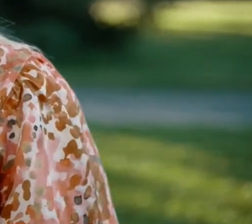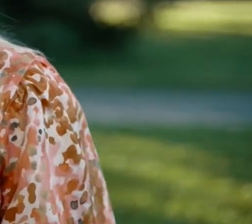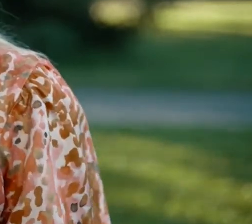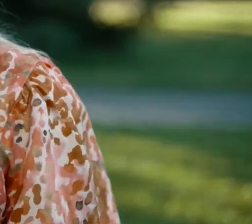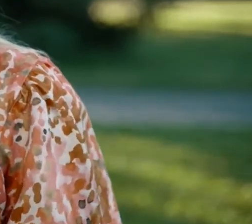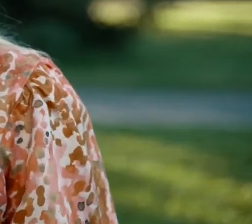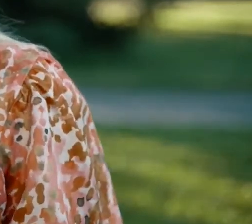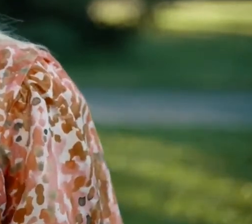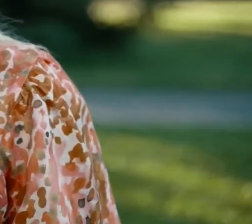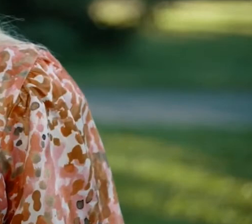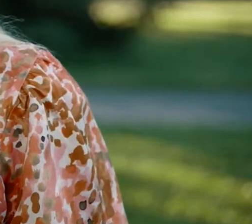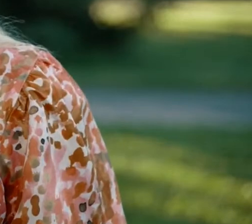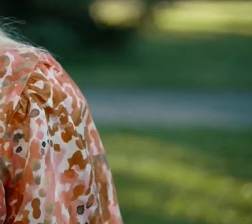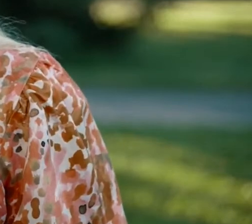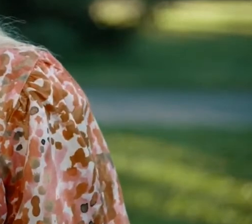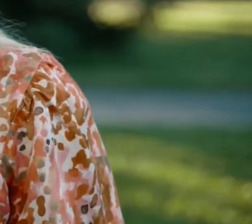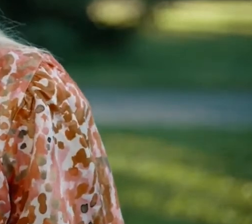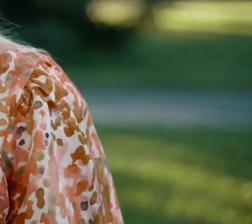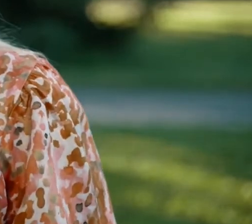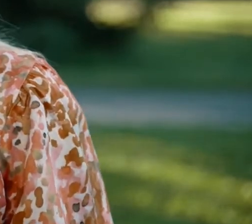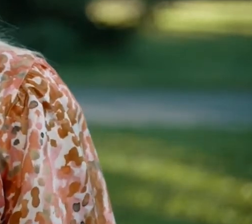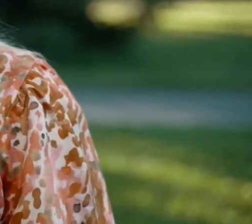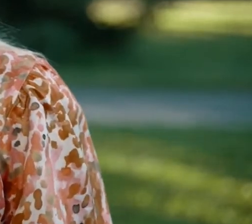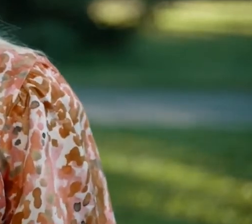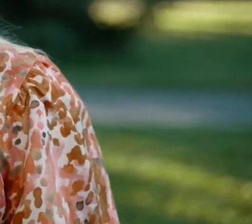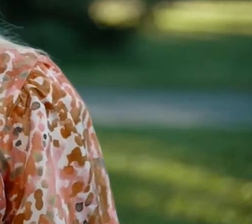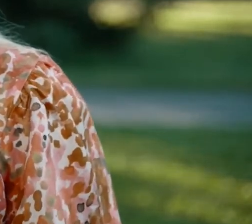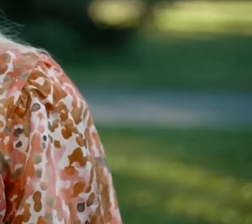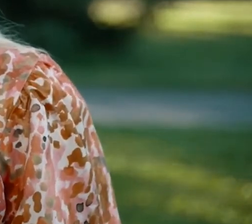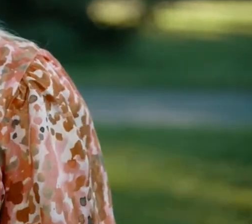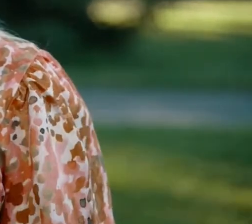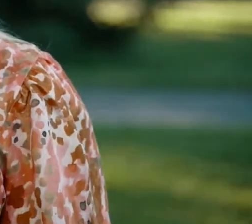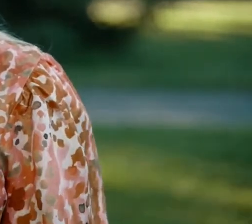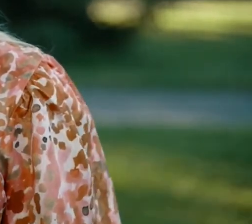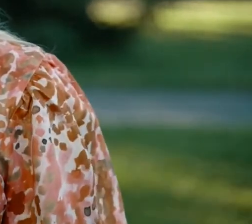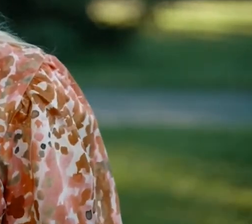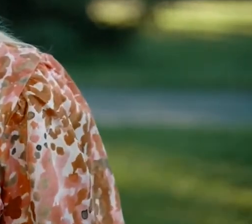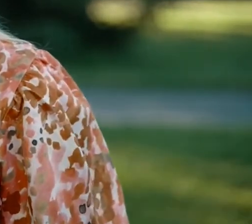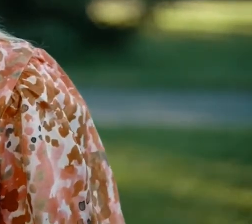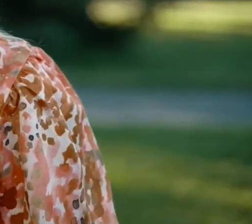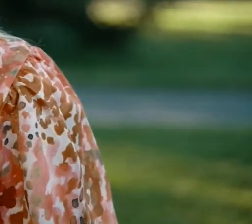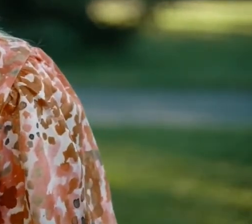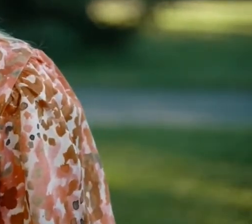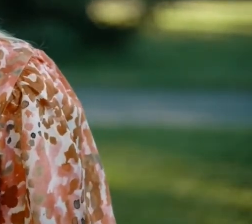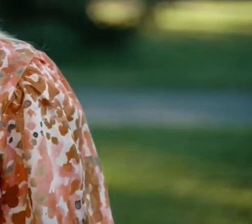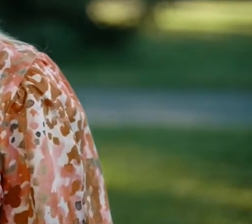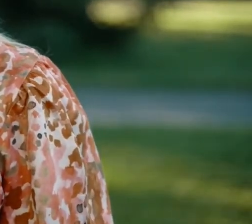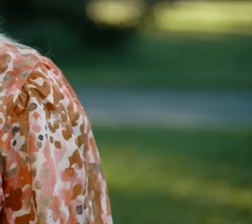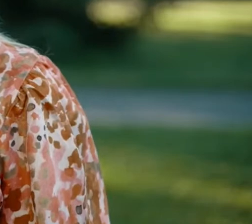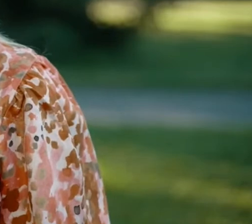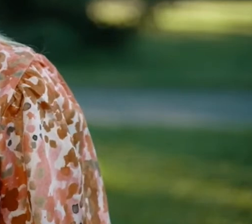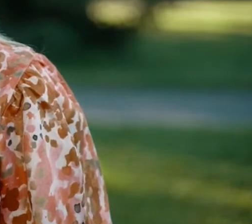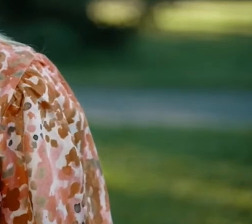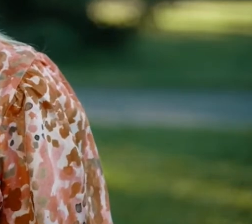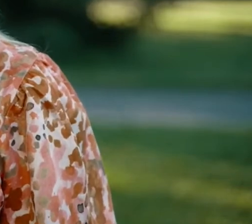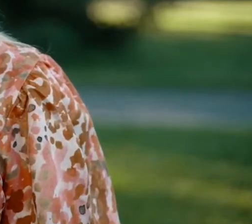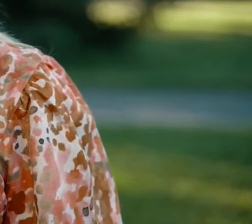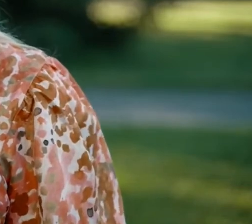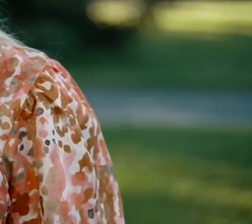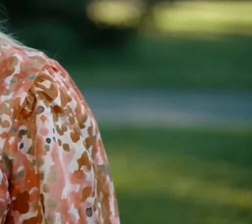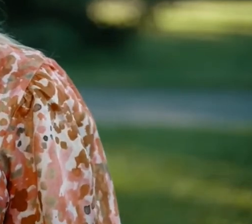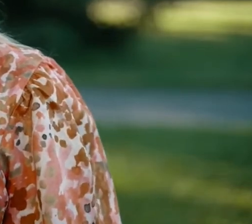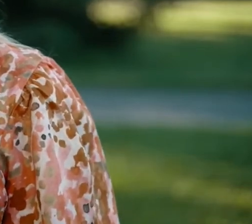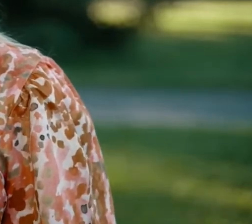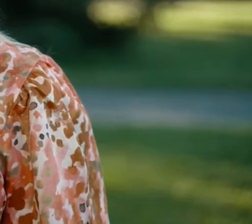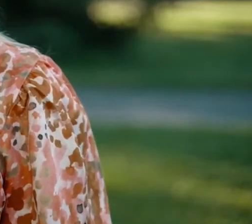considering that there are only 5.5 million inhabitants in Finland. Science has shown us that even short visits in